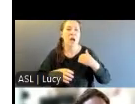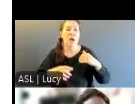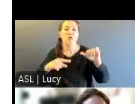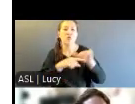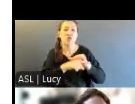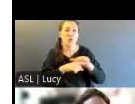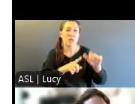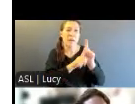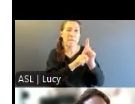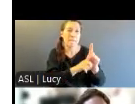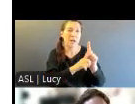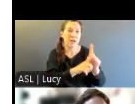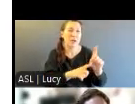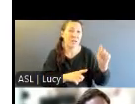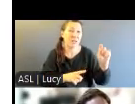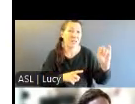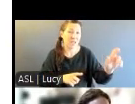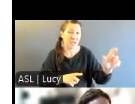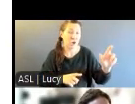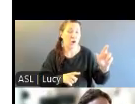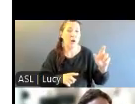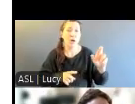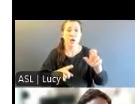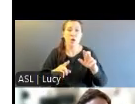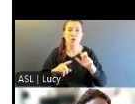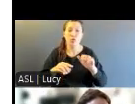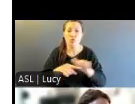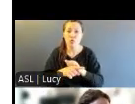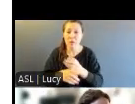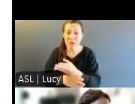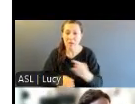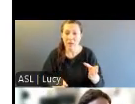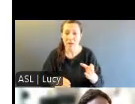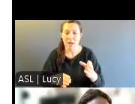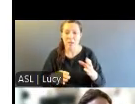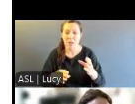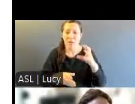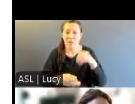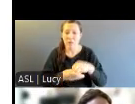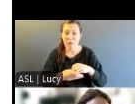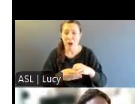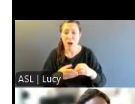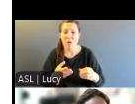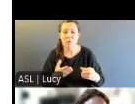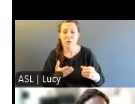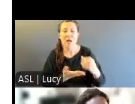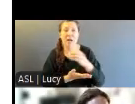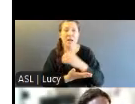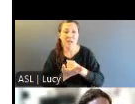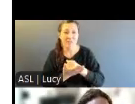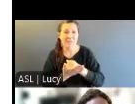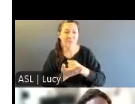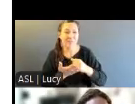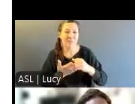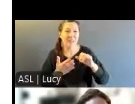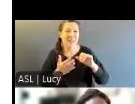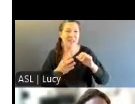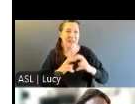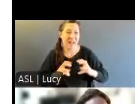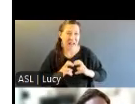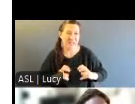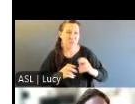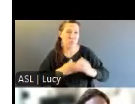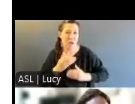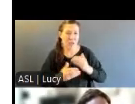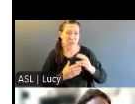them through the qualitative data collection and analysis process. Next slide, please. As part of our work, we created